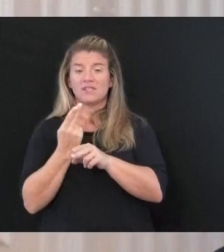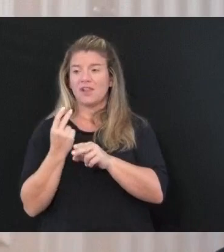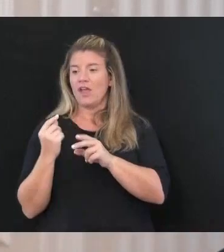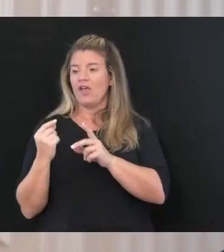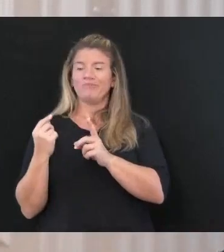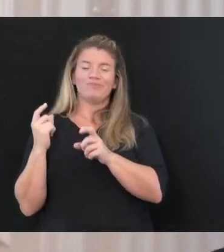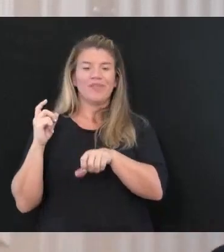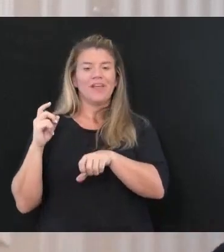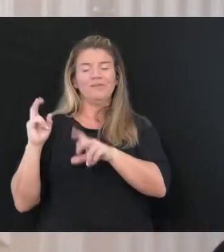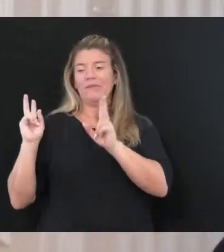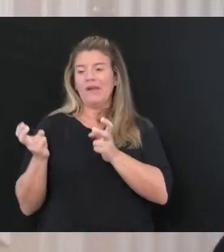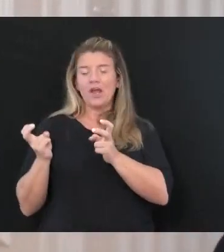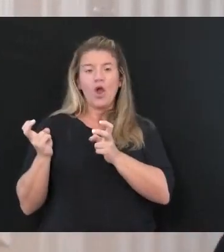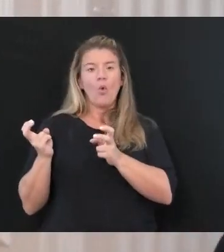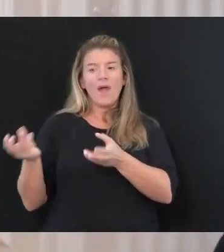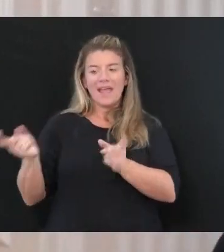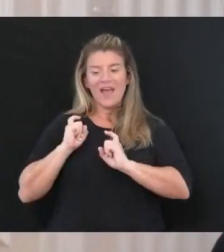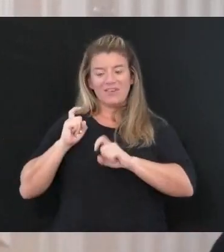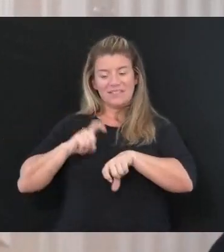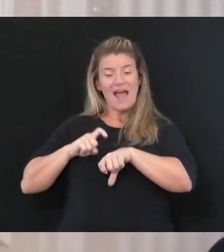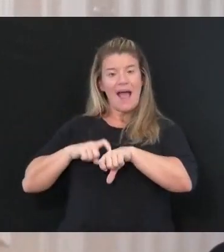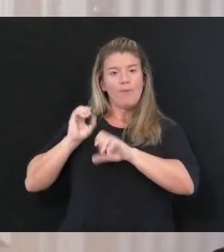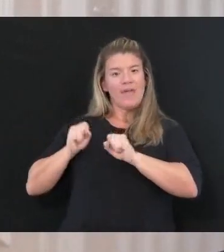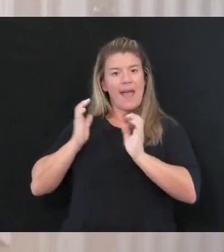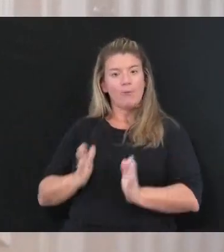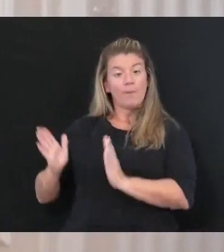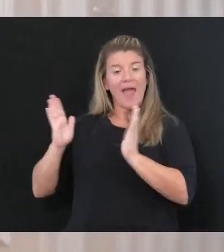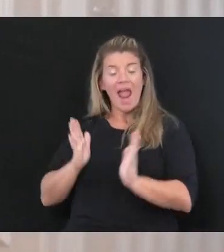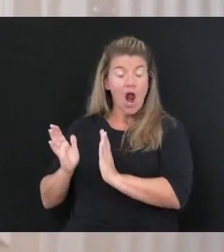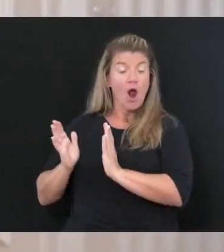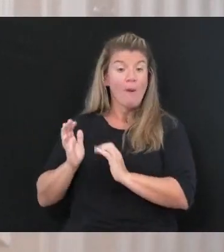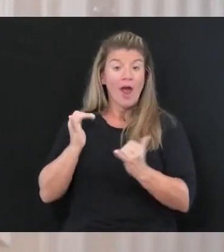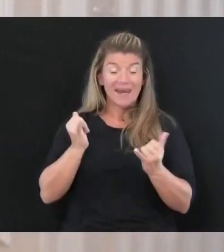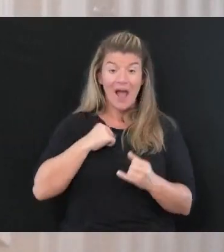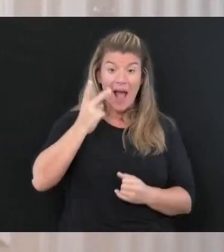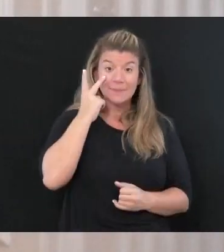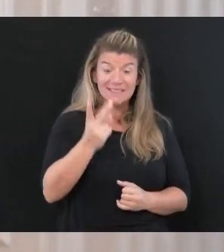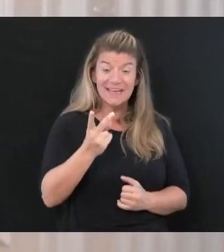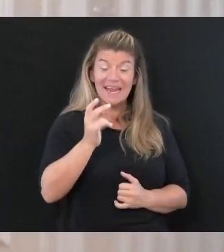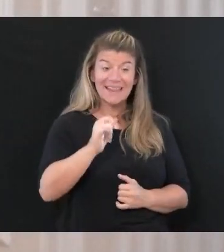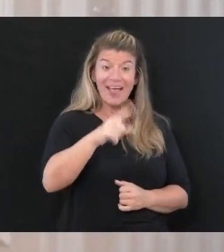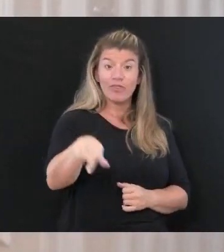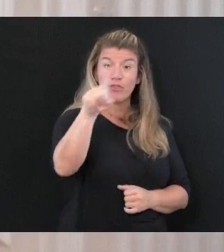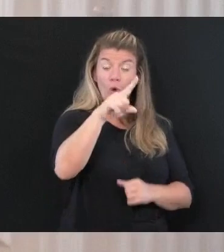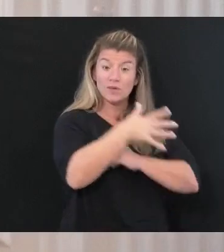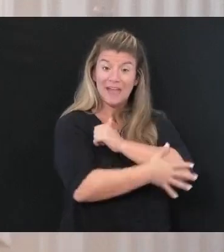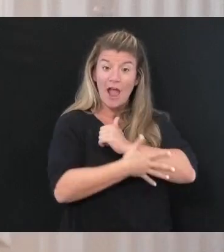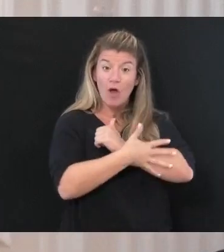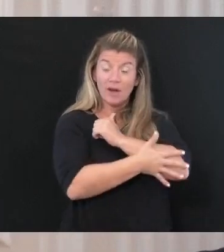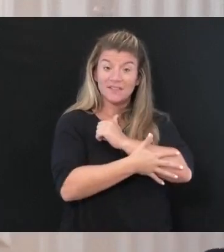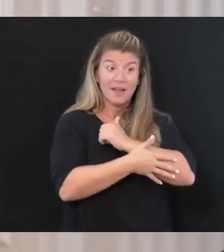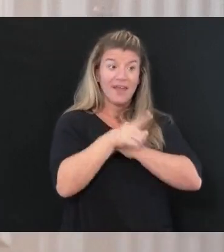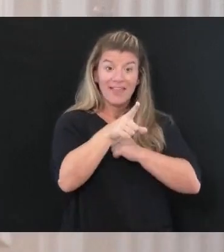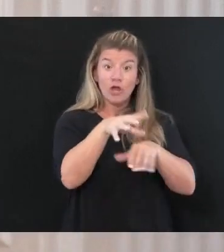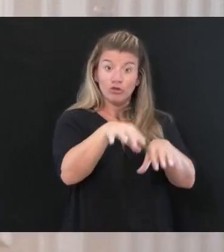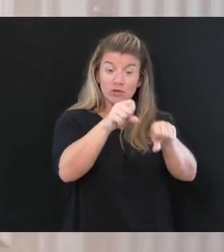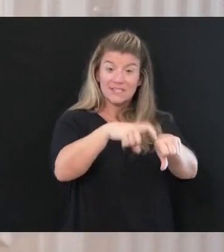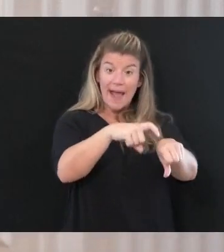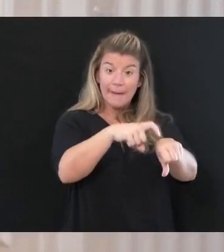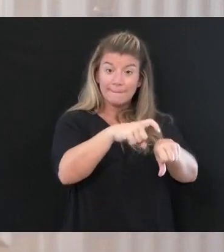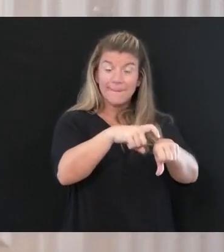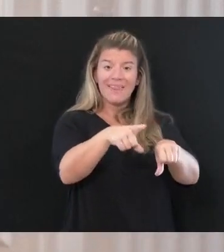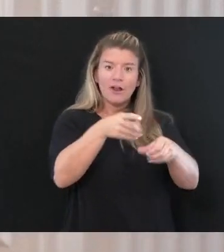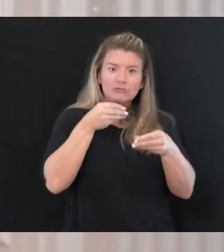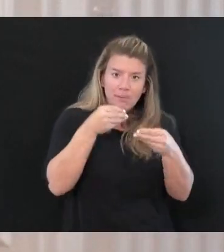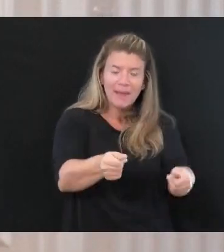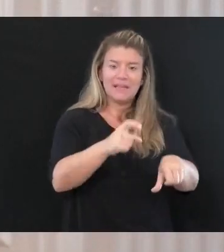ourselves time to better prepare. What I'm seeing is each one of those counties, as part of their return plan, they're spending a